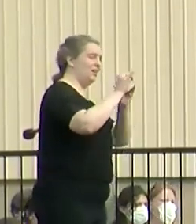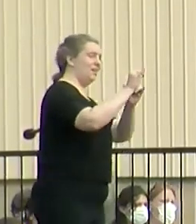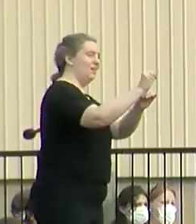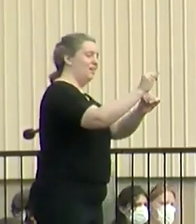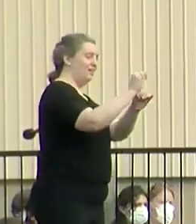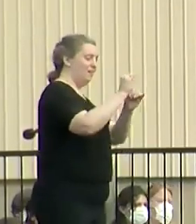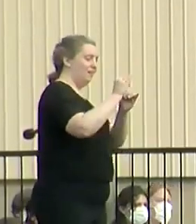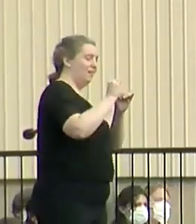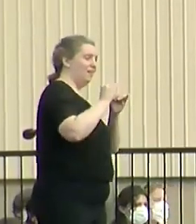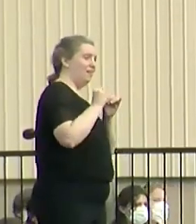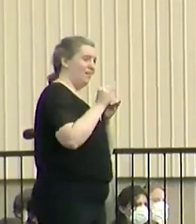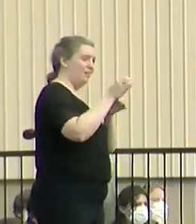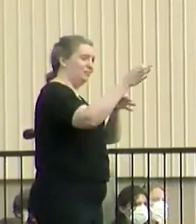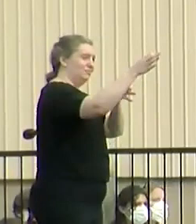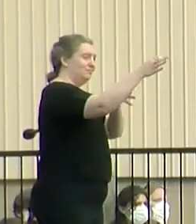decisions